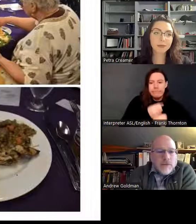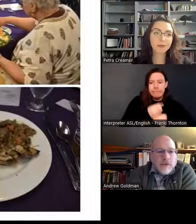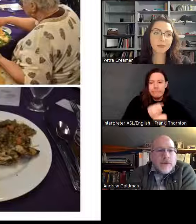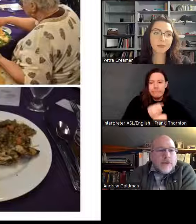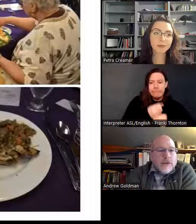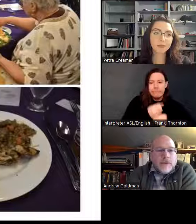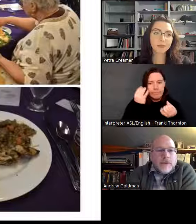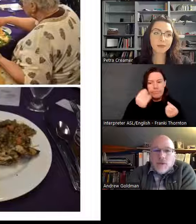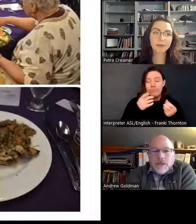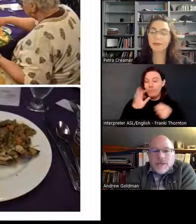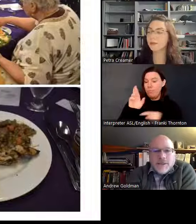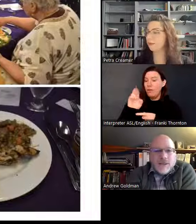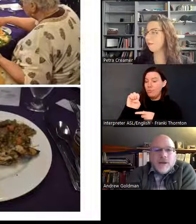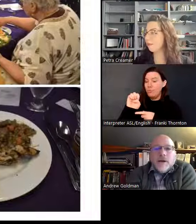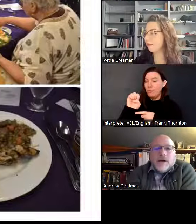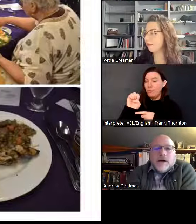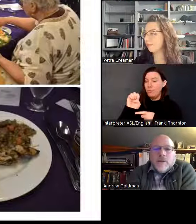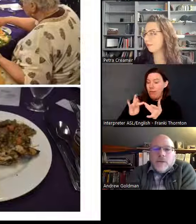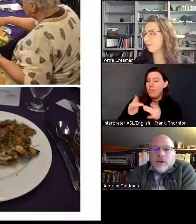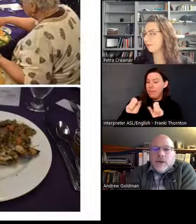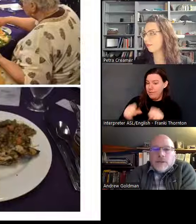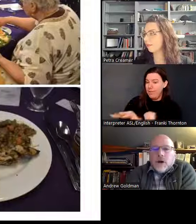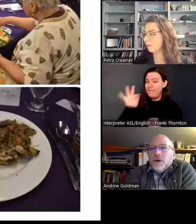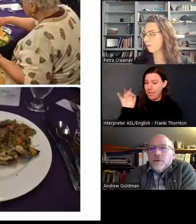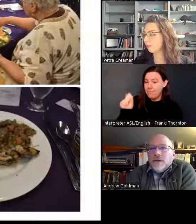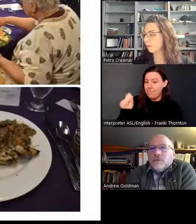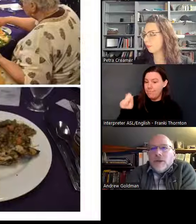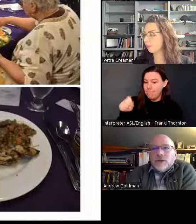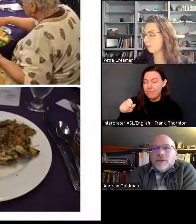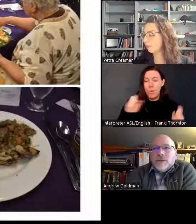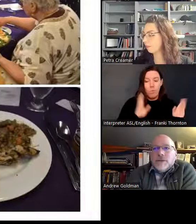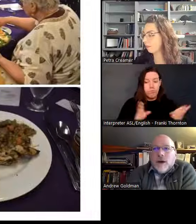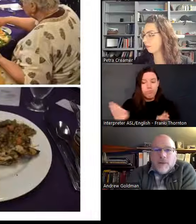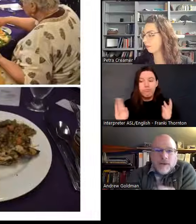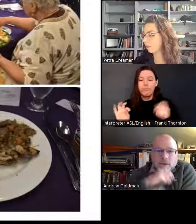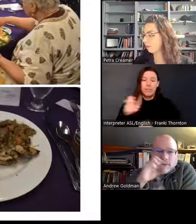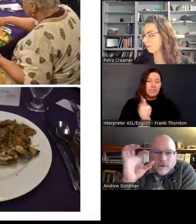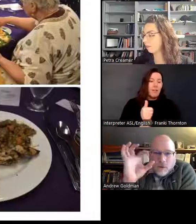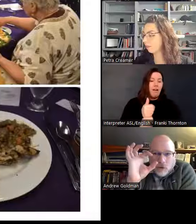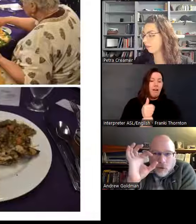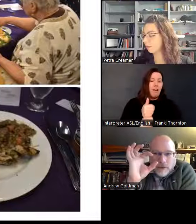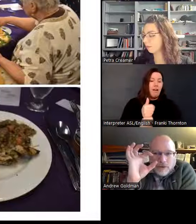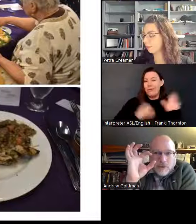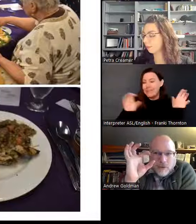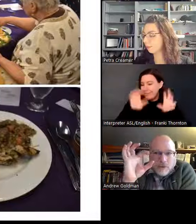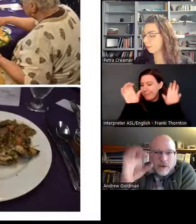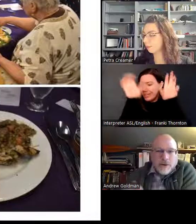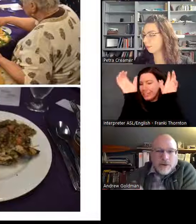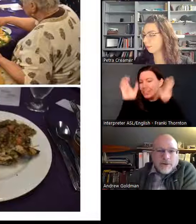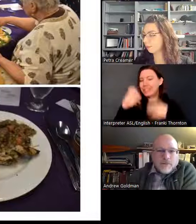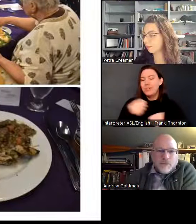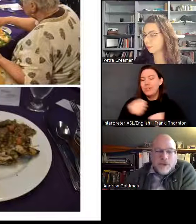some of the things that we did here. We put out our own decorations. We made these little gold coins that